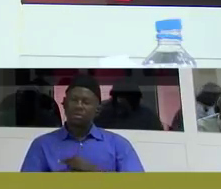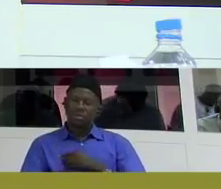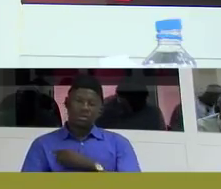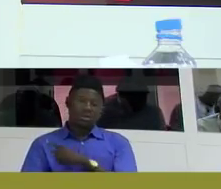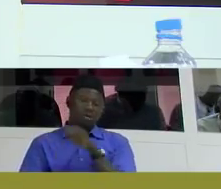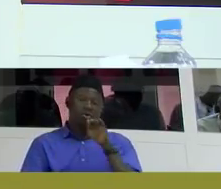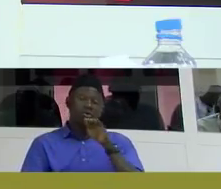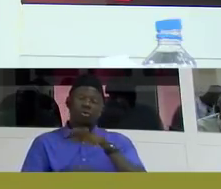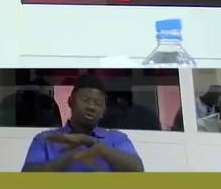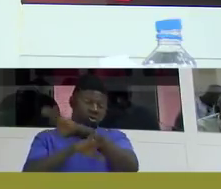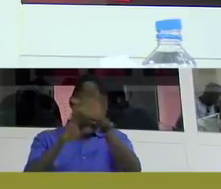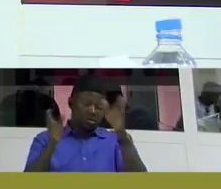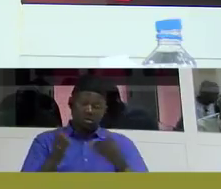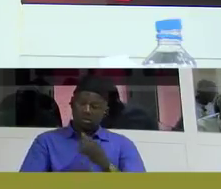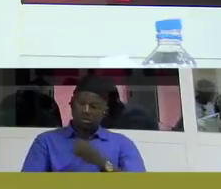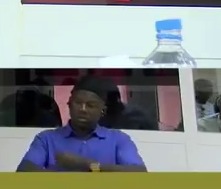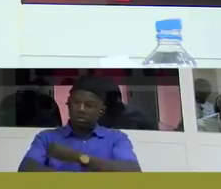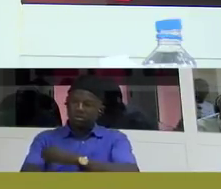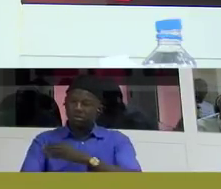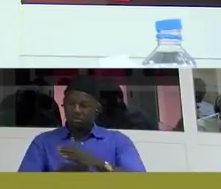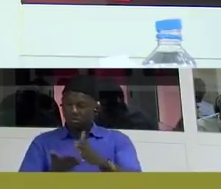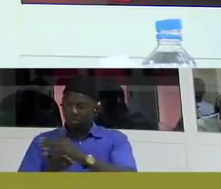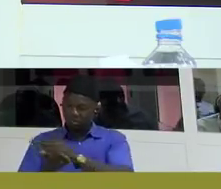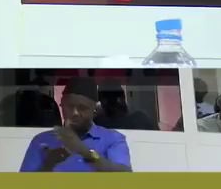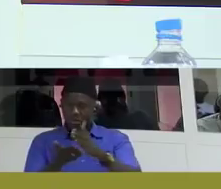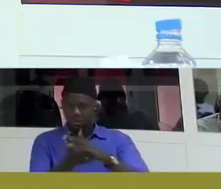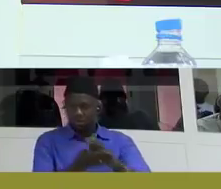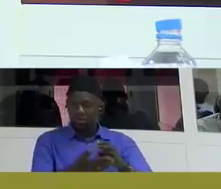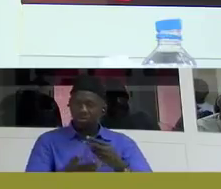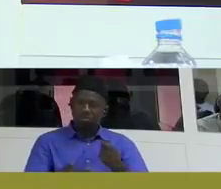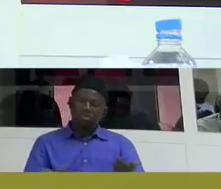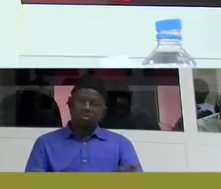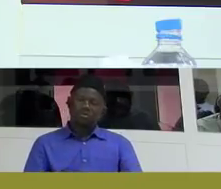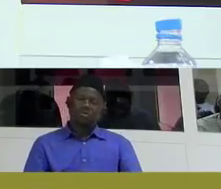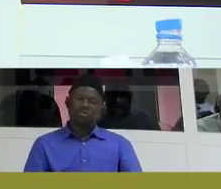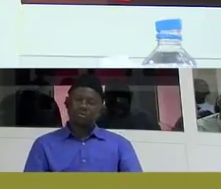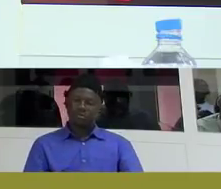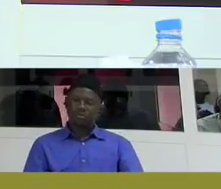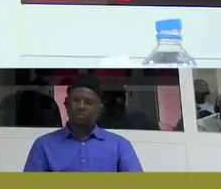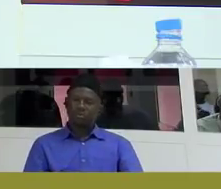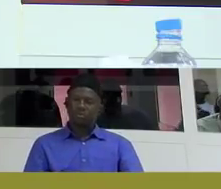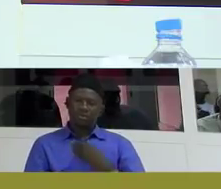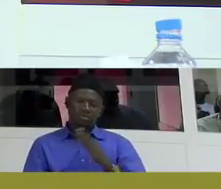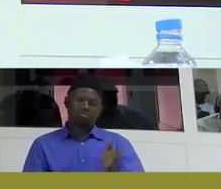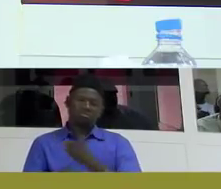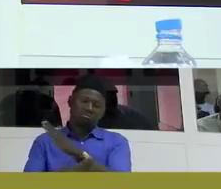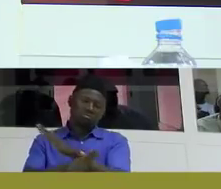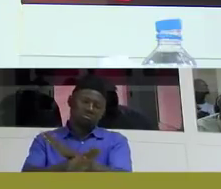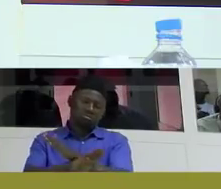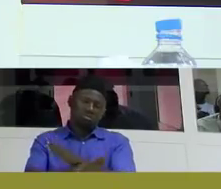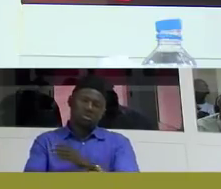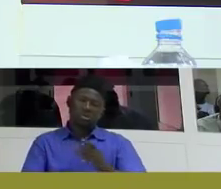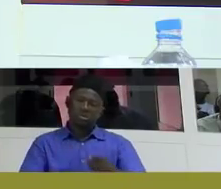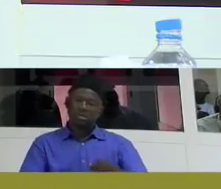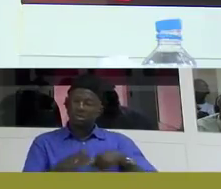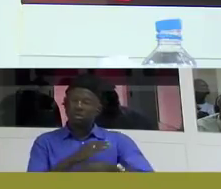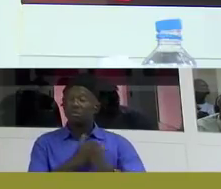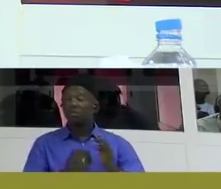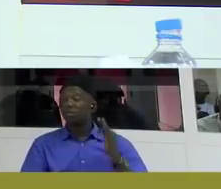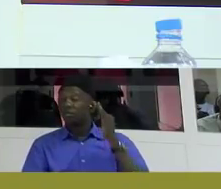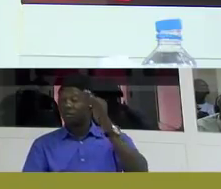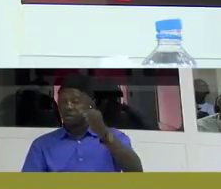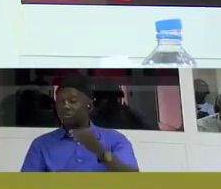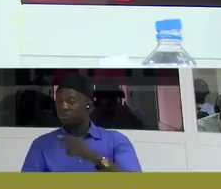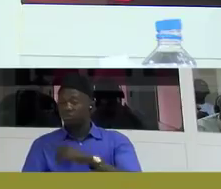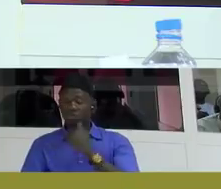these institutions and distributed that money to say, case closed. And in future, we will not